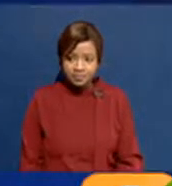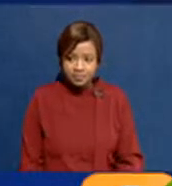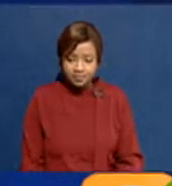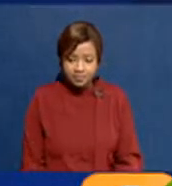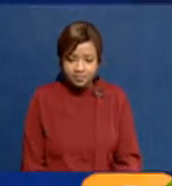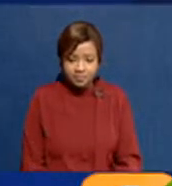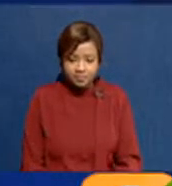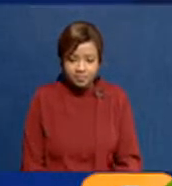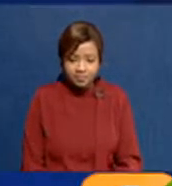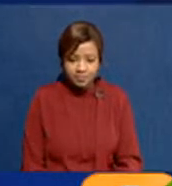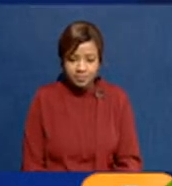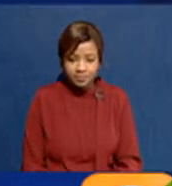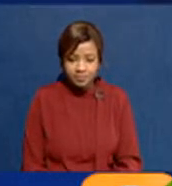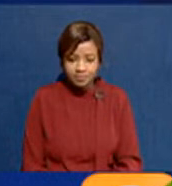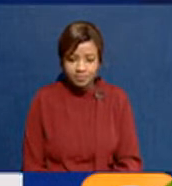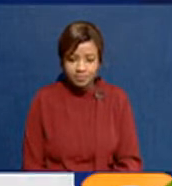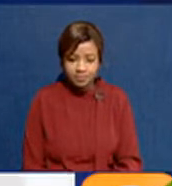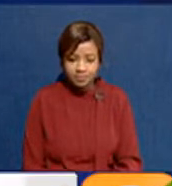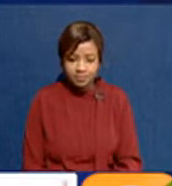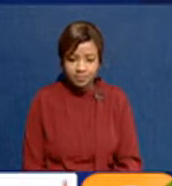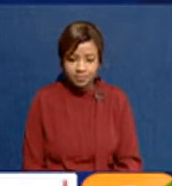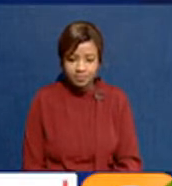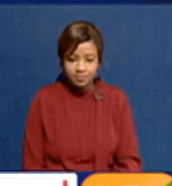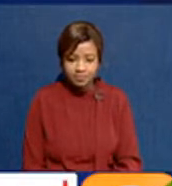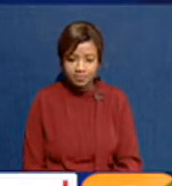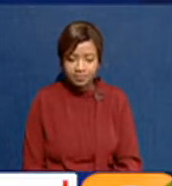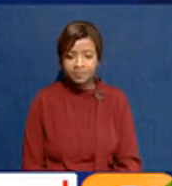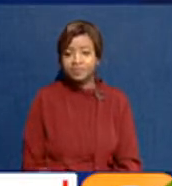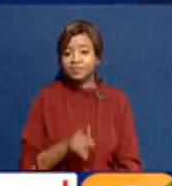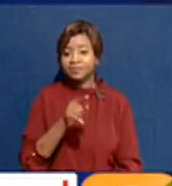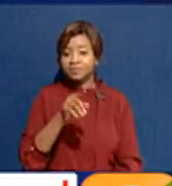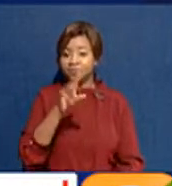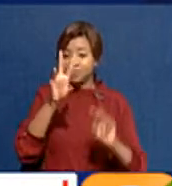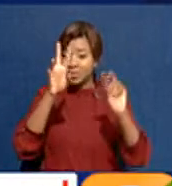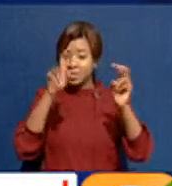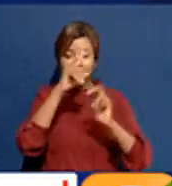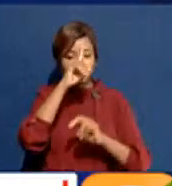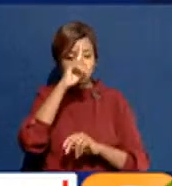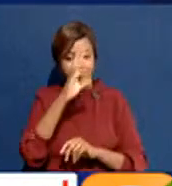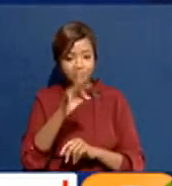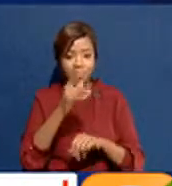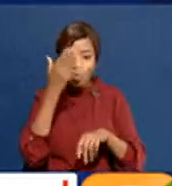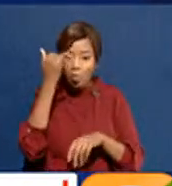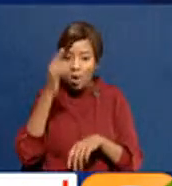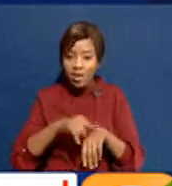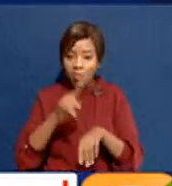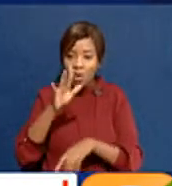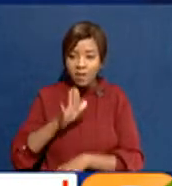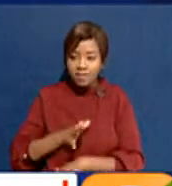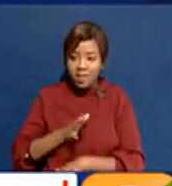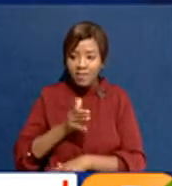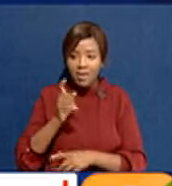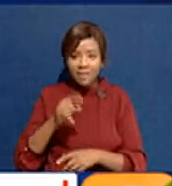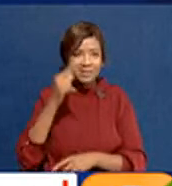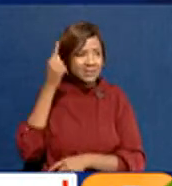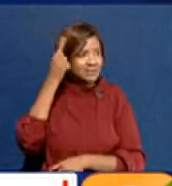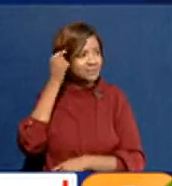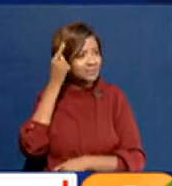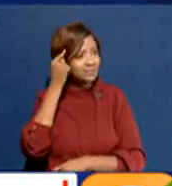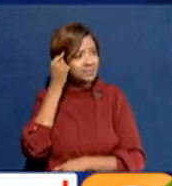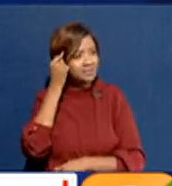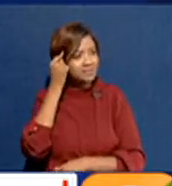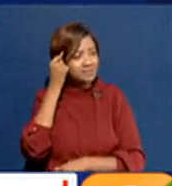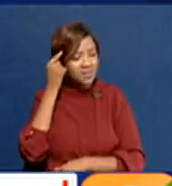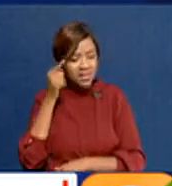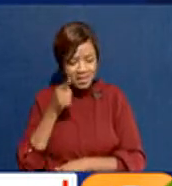issues because when a mother has to make a decision to whether do I take this kid